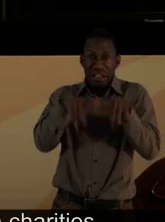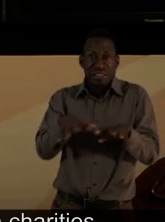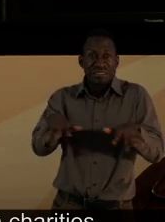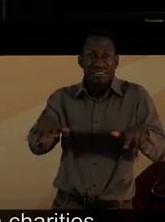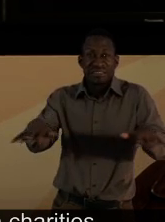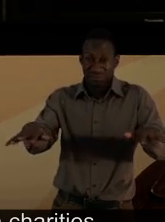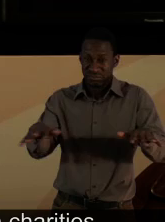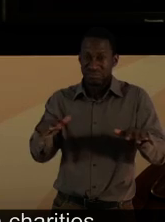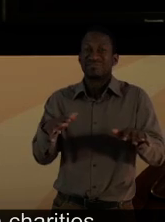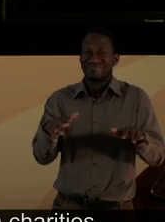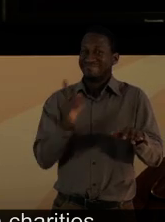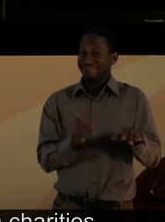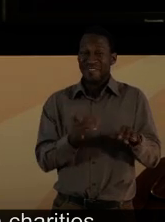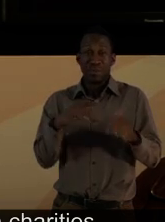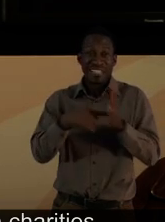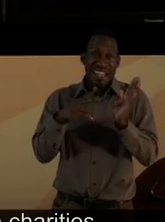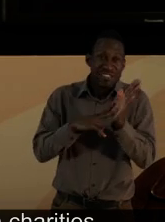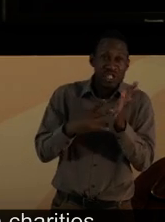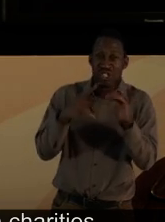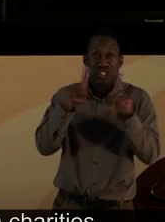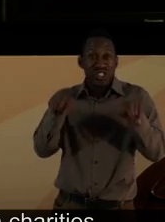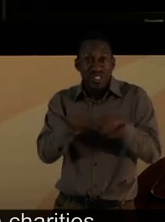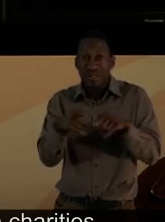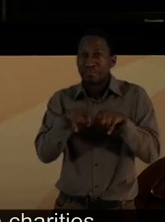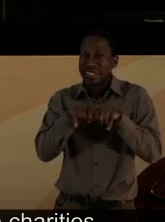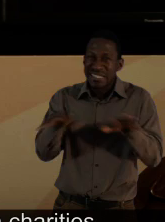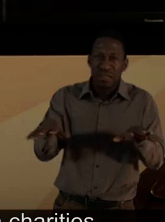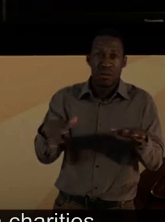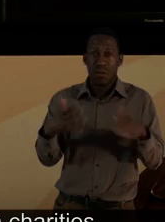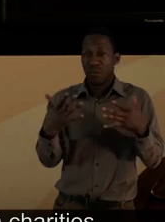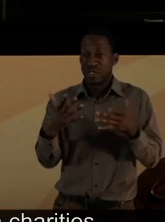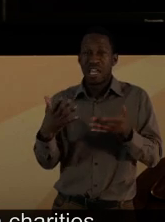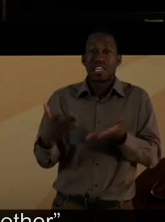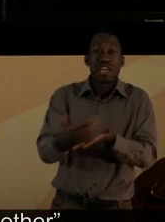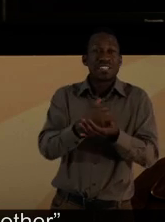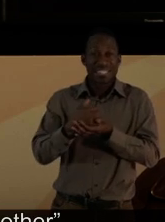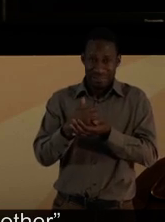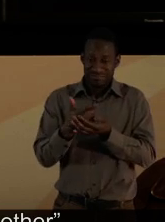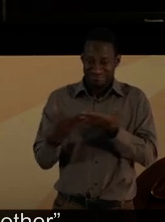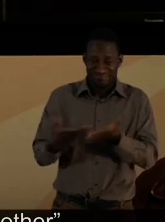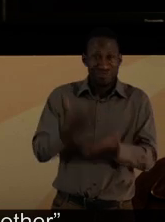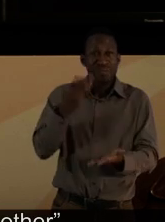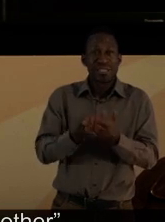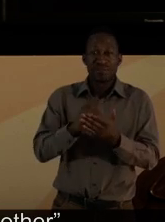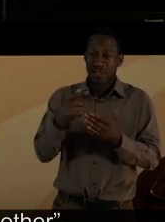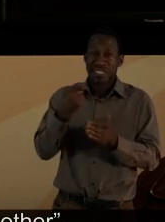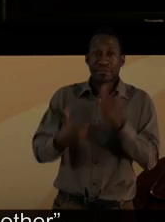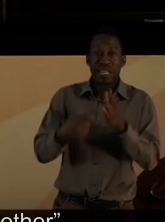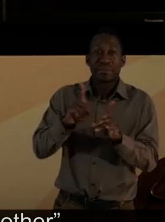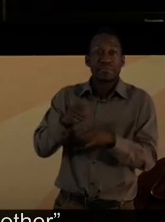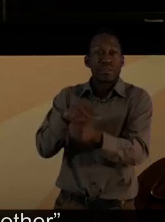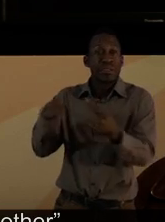from television, from the media, from charities that raise money for disabled people, and disabled people are seen as the